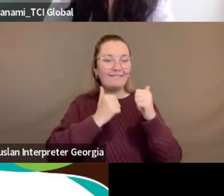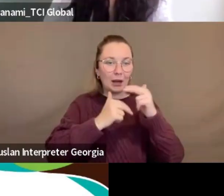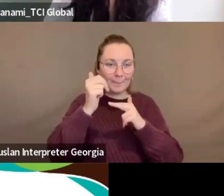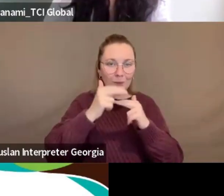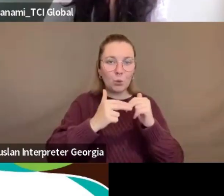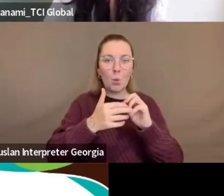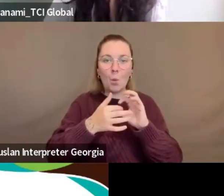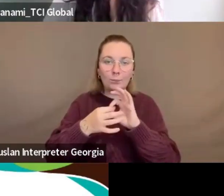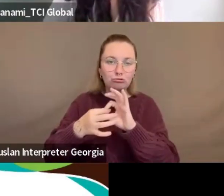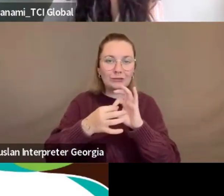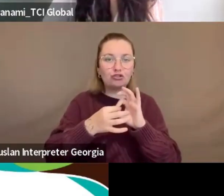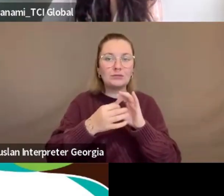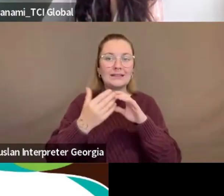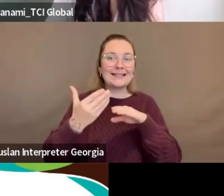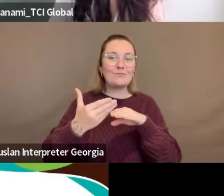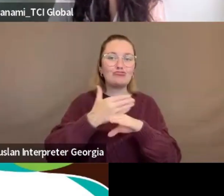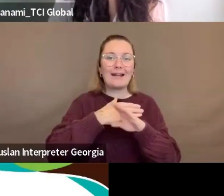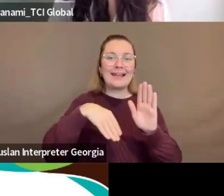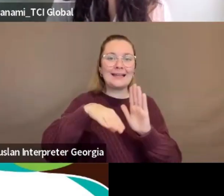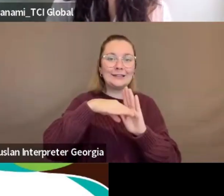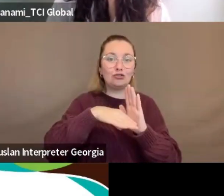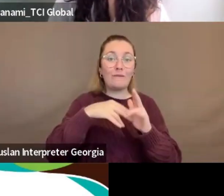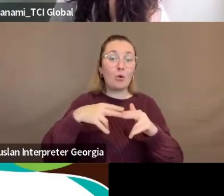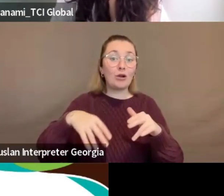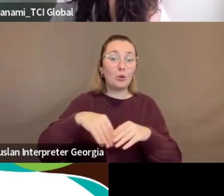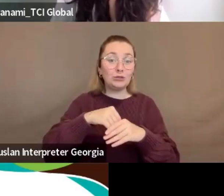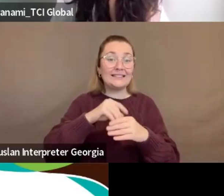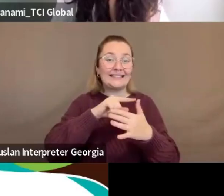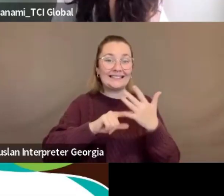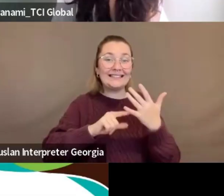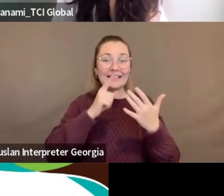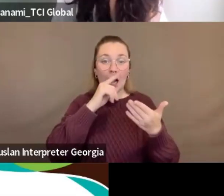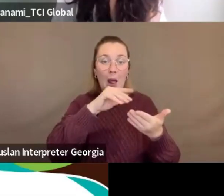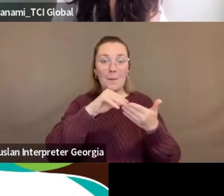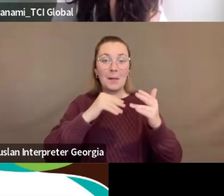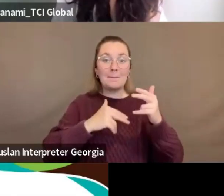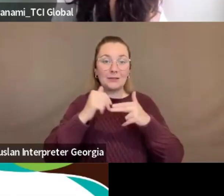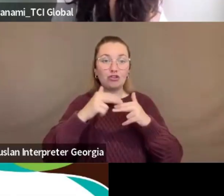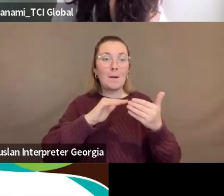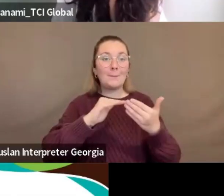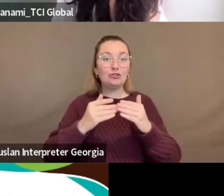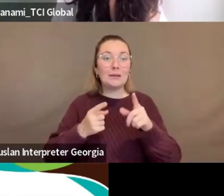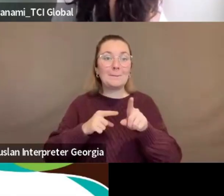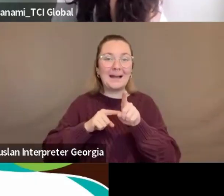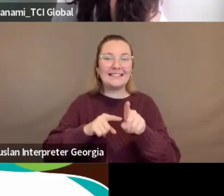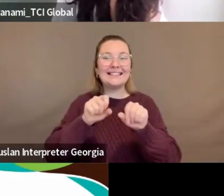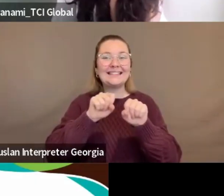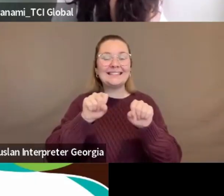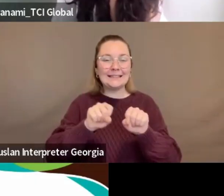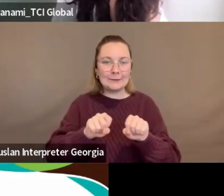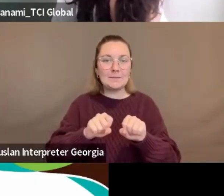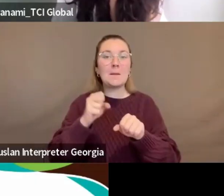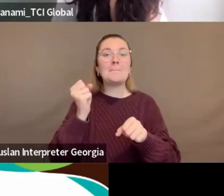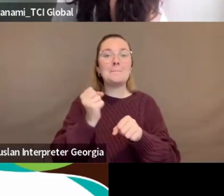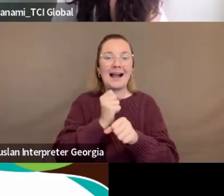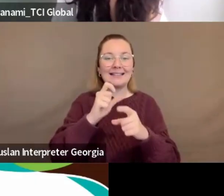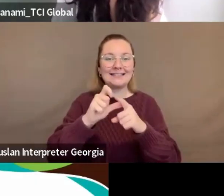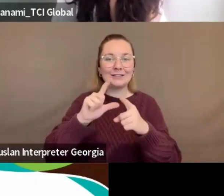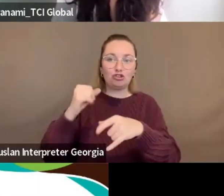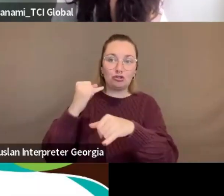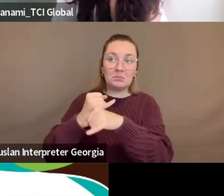cooperation, and the preconditions for inclusion can help build the community-based systems that make